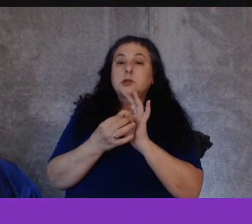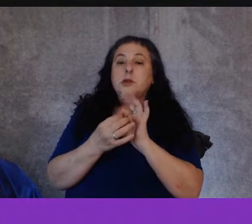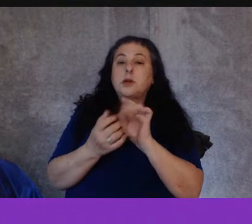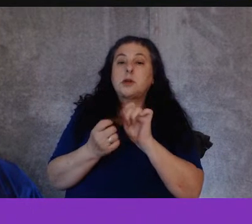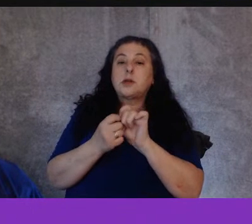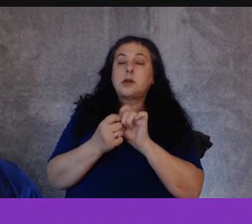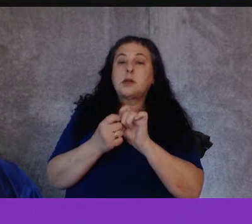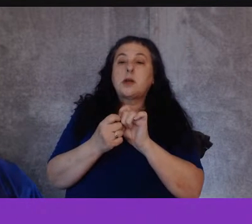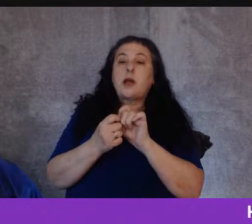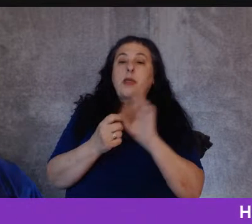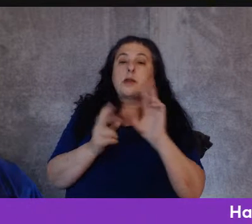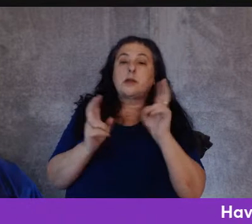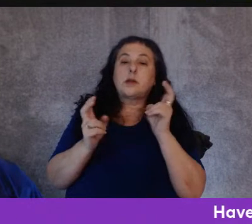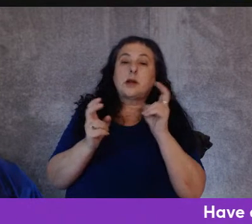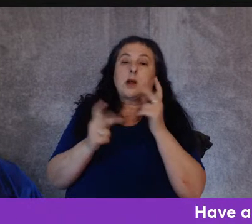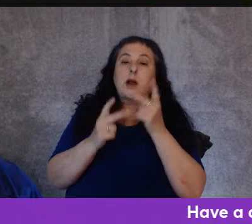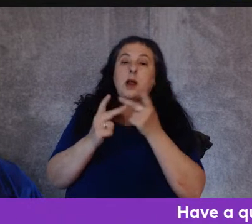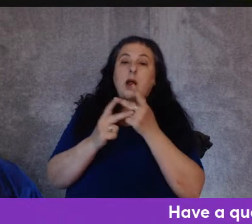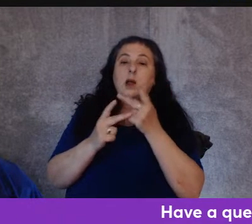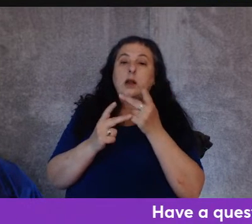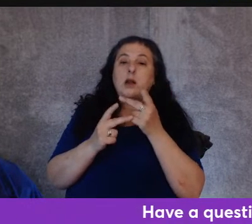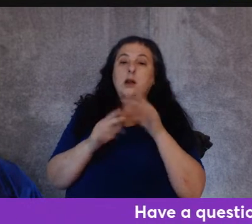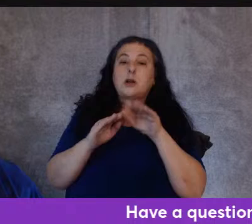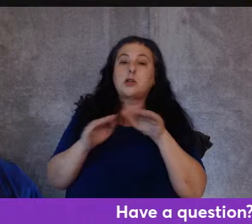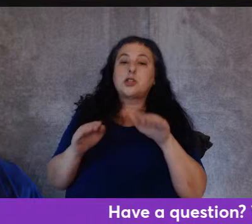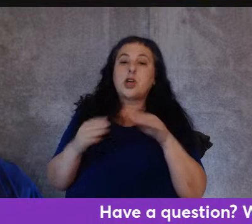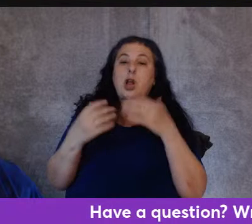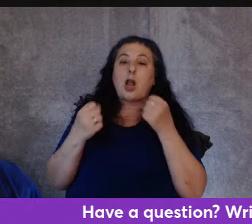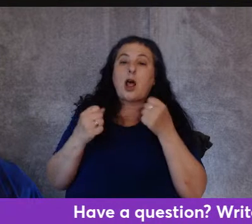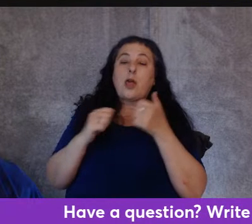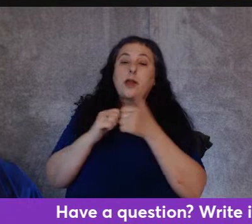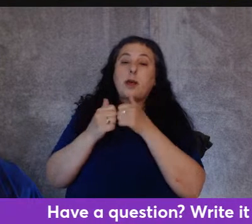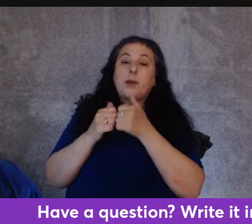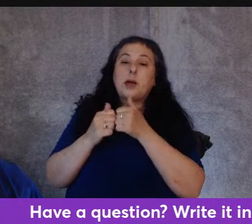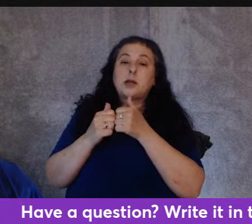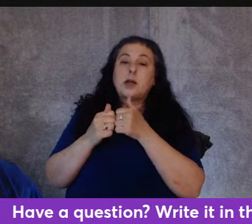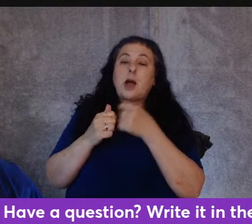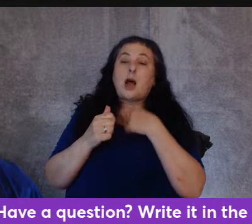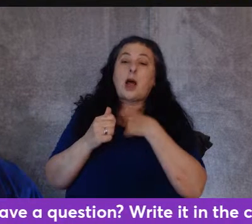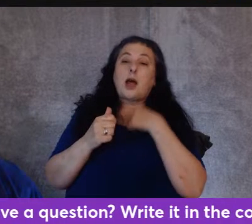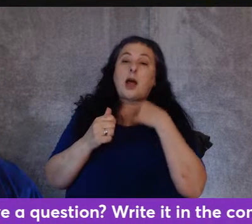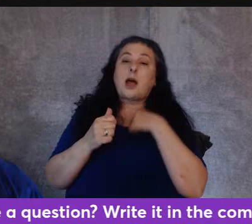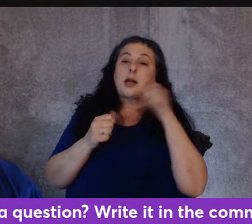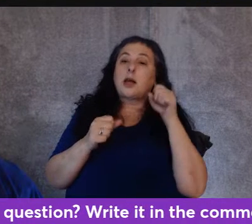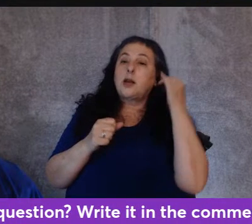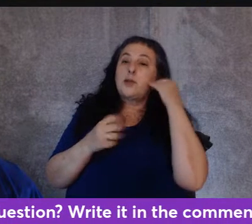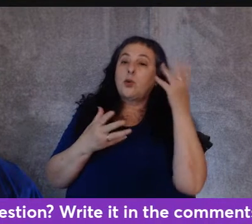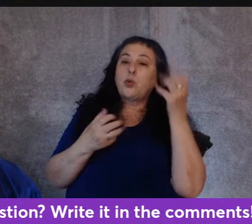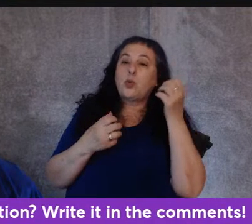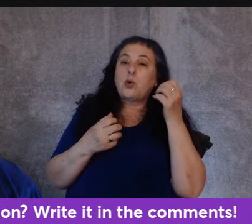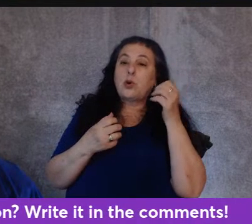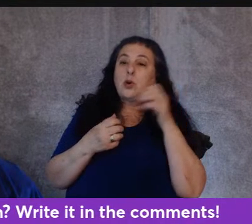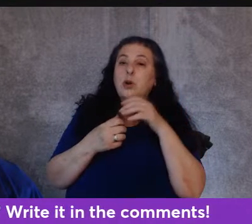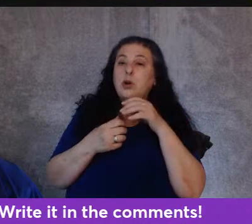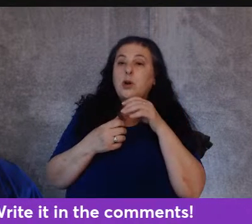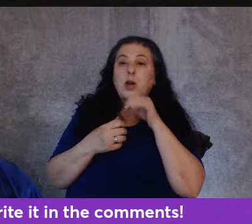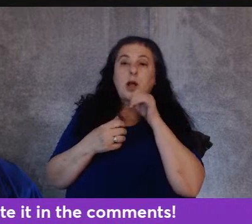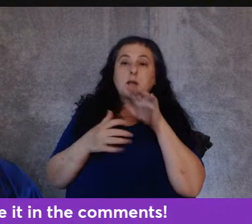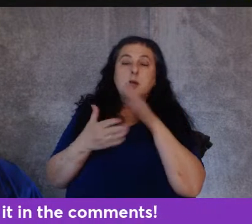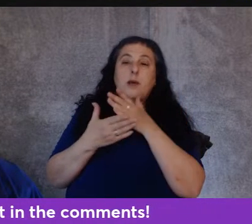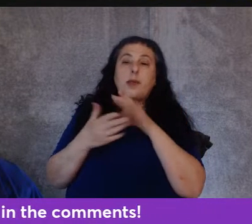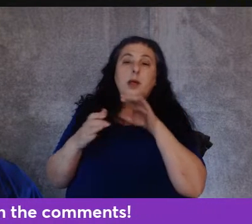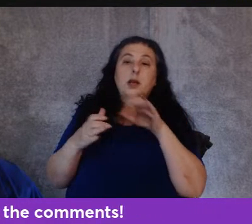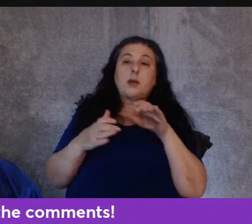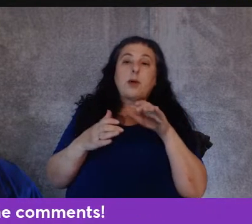specifically on this topic, on these kinds of child health campaigns. I could, if you wanted to, I could do, it was just not something I did before